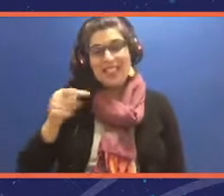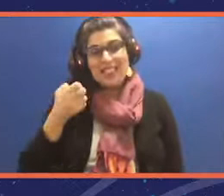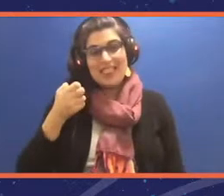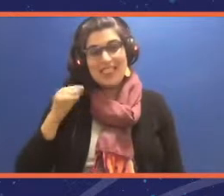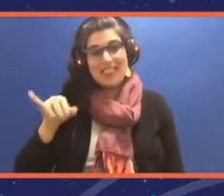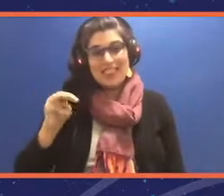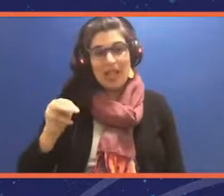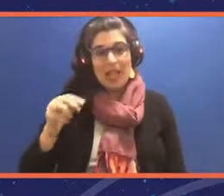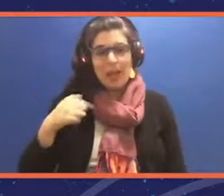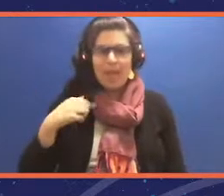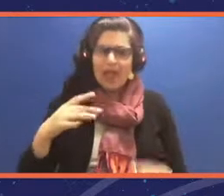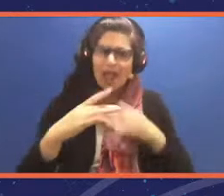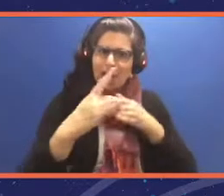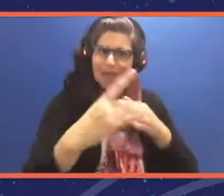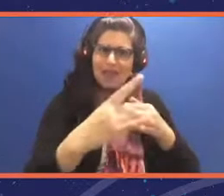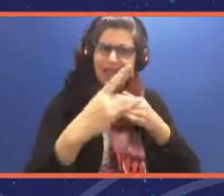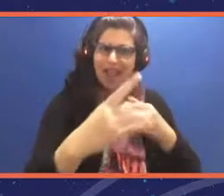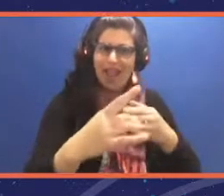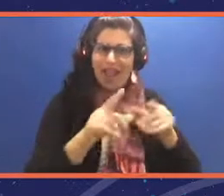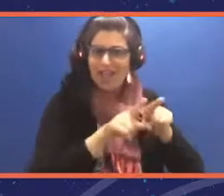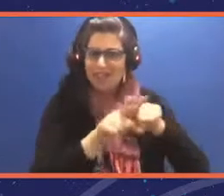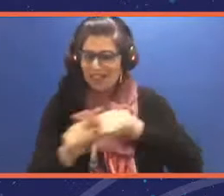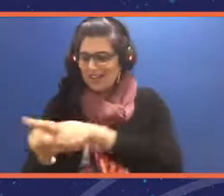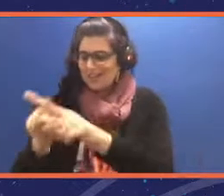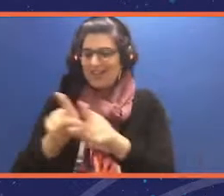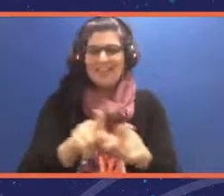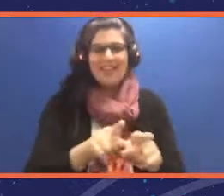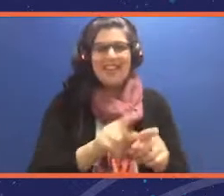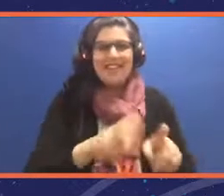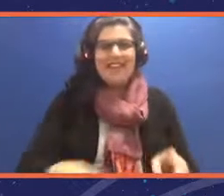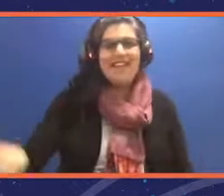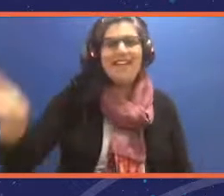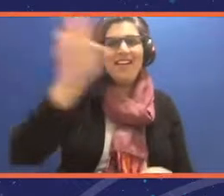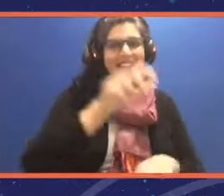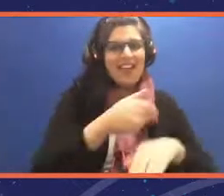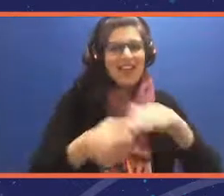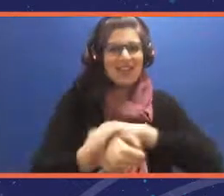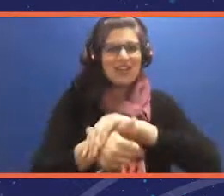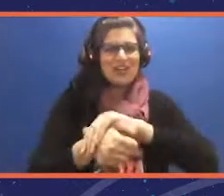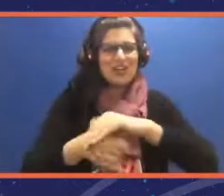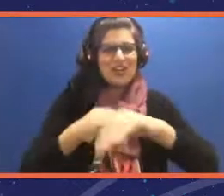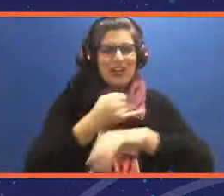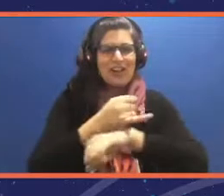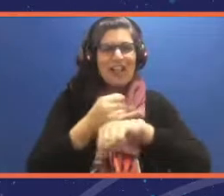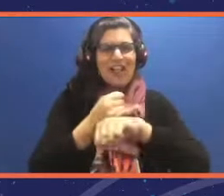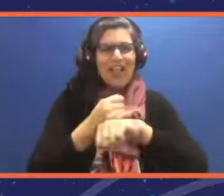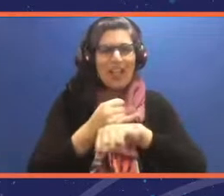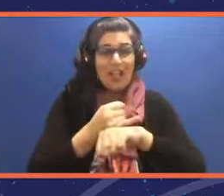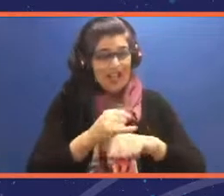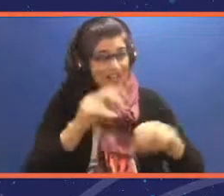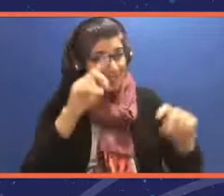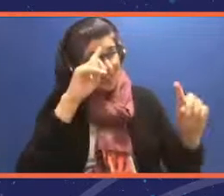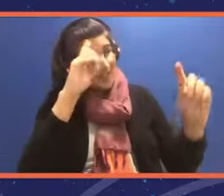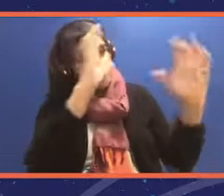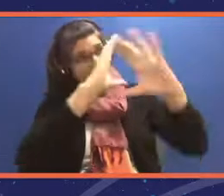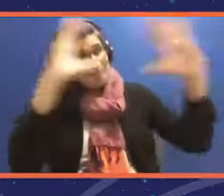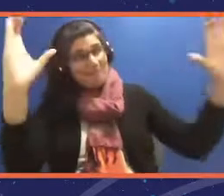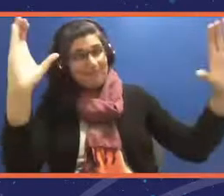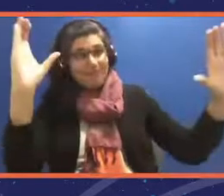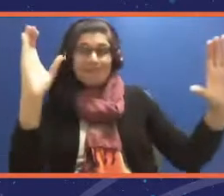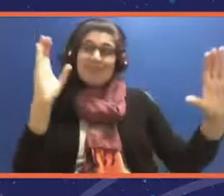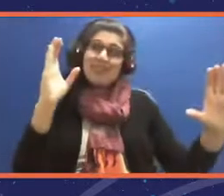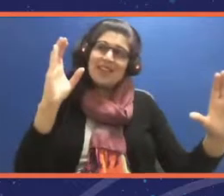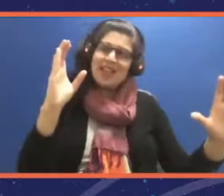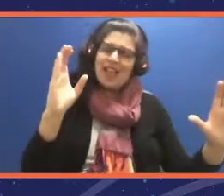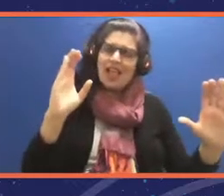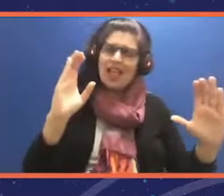your guide as we journey through Turtle Island. Can you see it? More than a time, place, and a future, Turtle Island is a